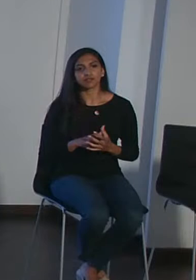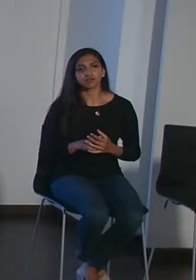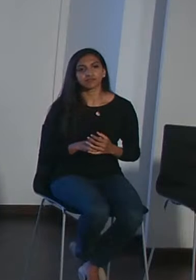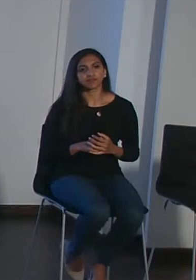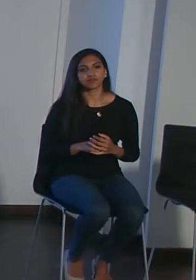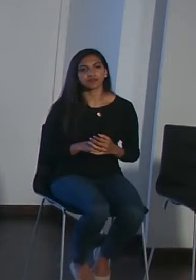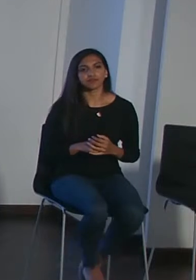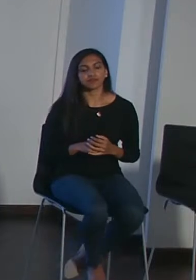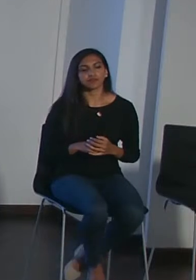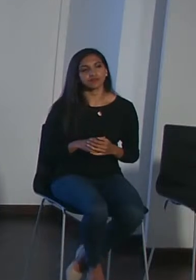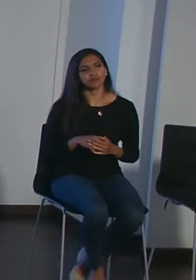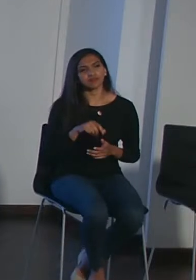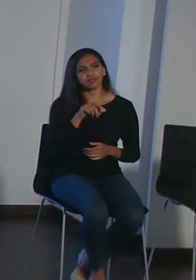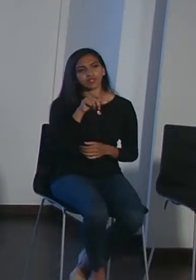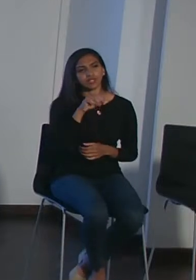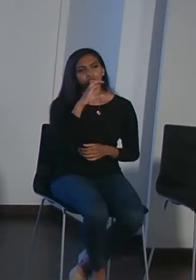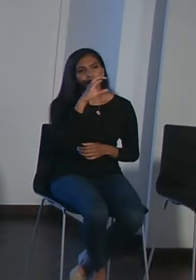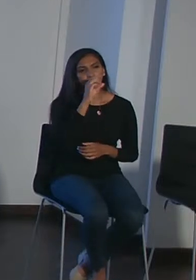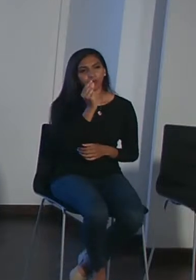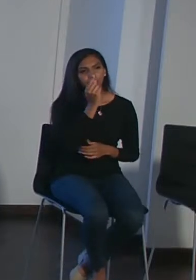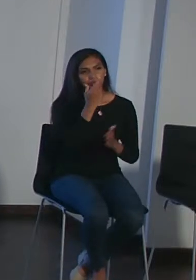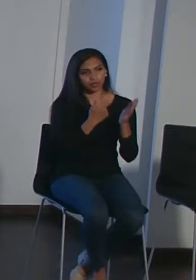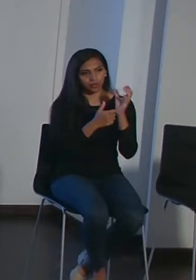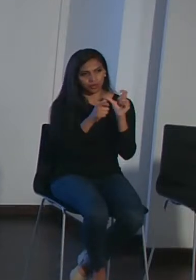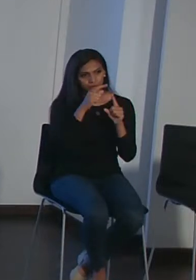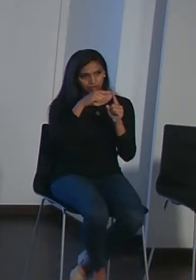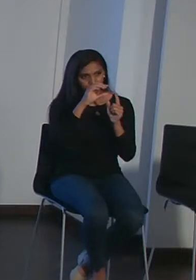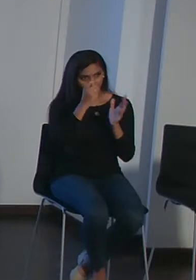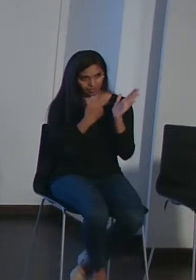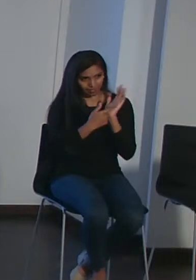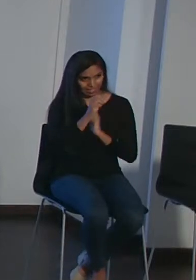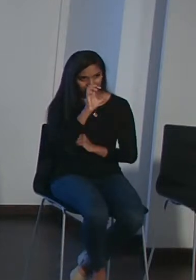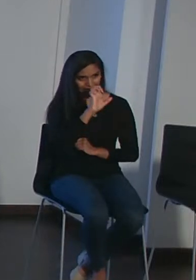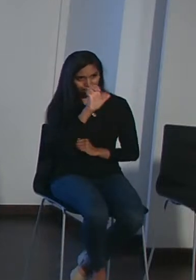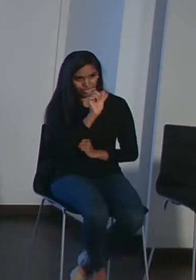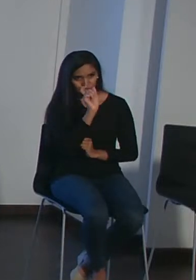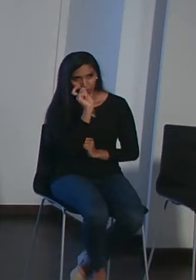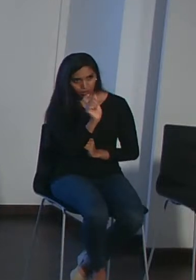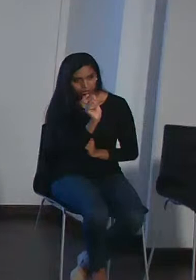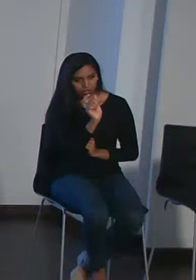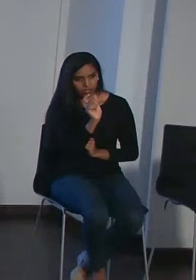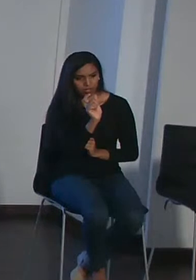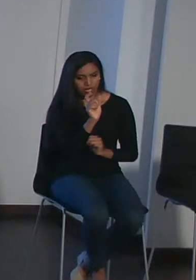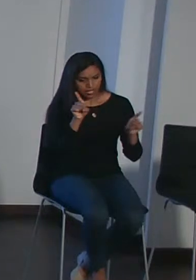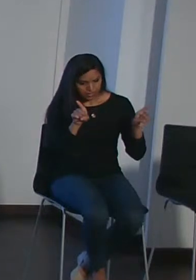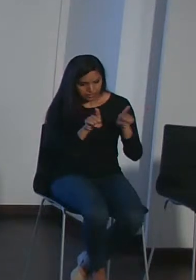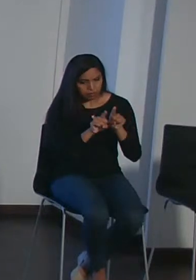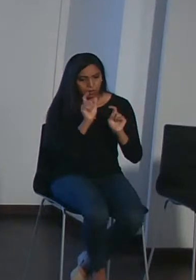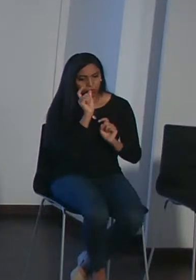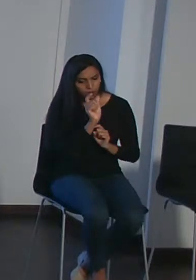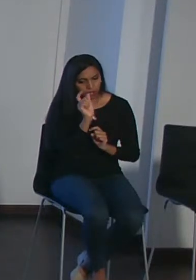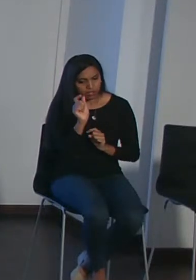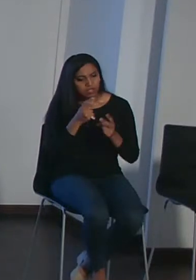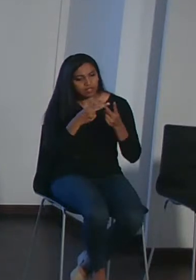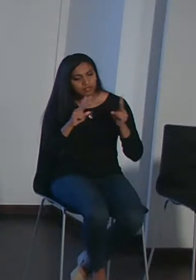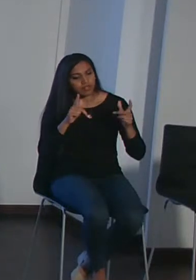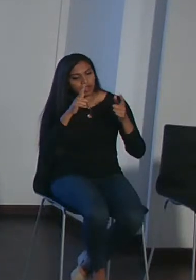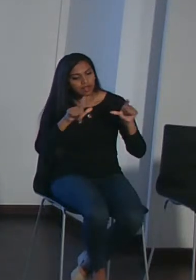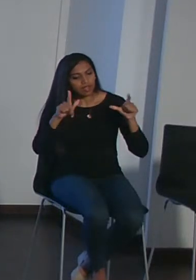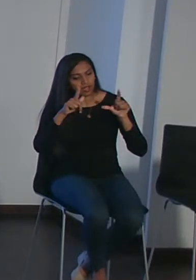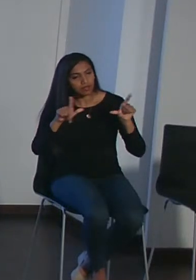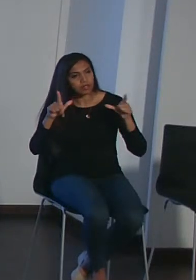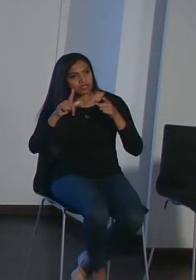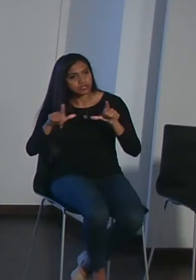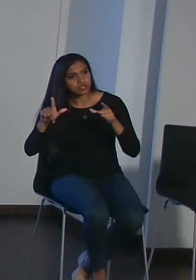In different languages other than English, to kind of build vocabulary and also build discourse around some of these